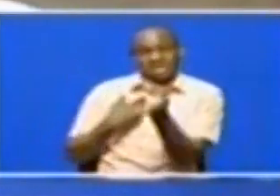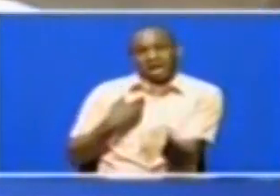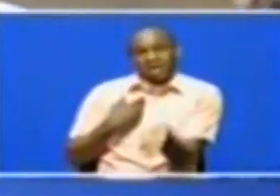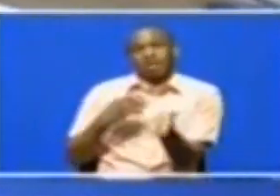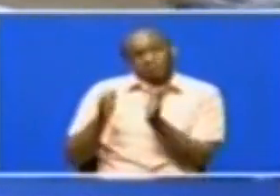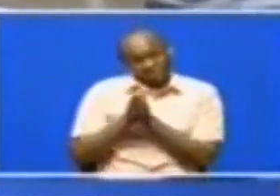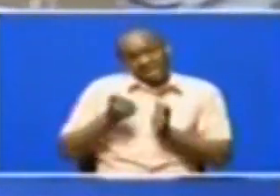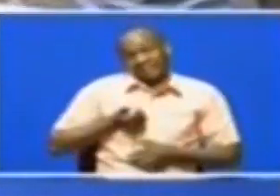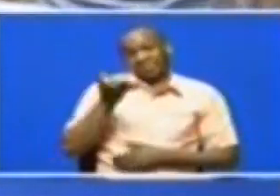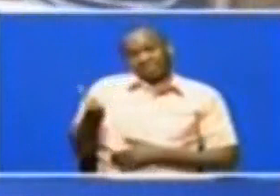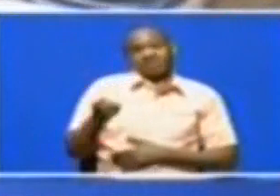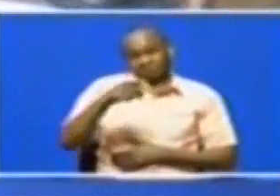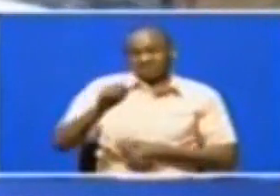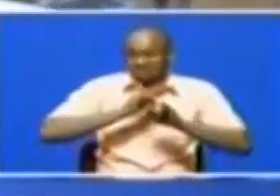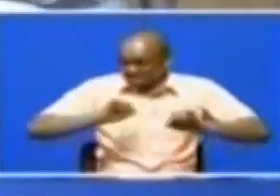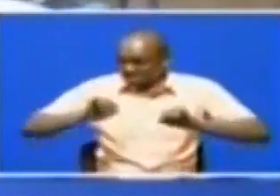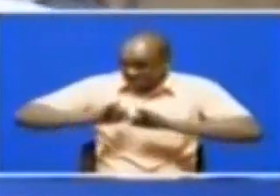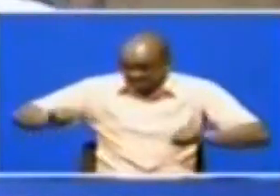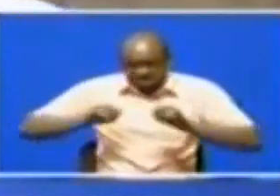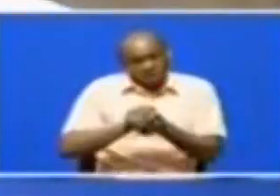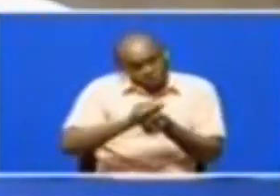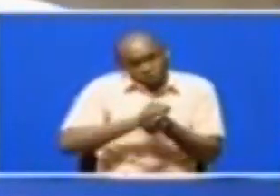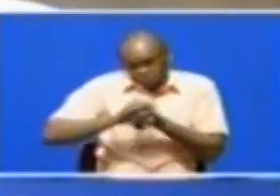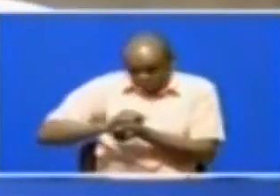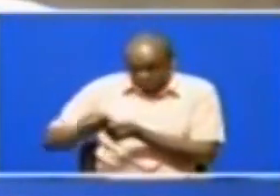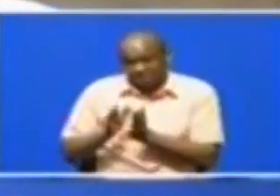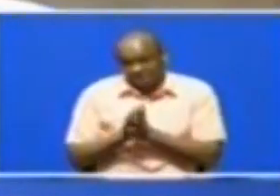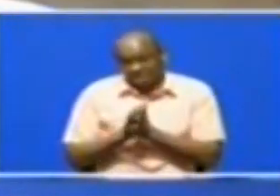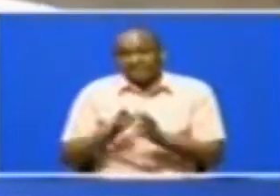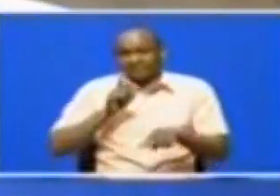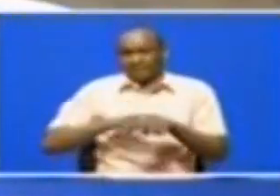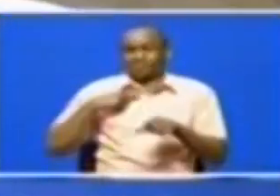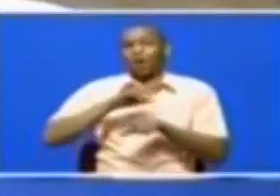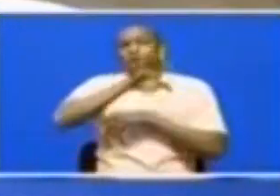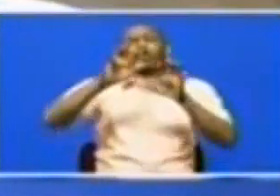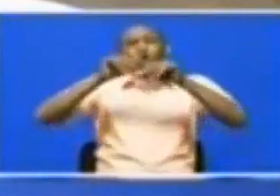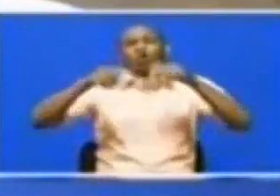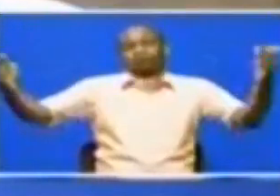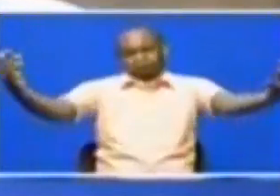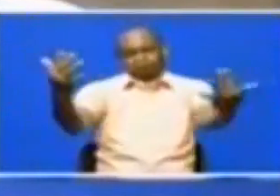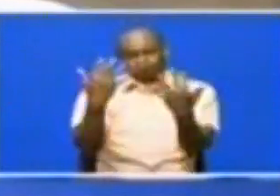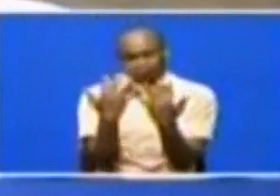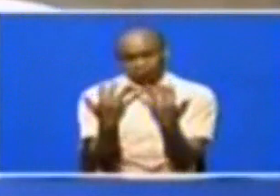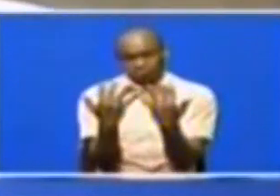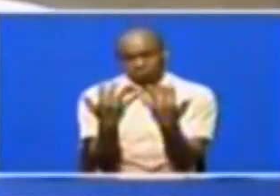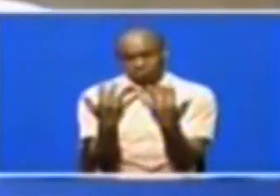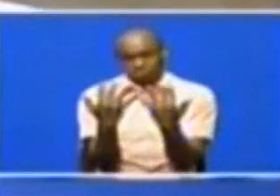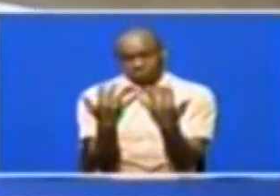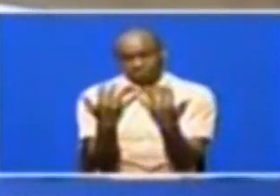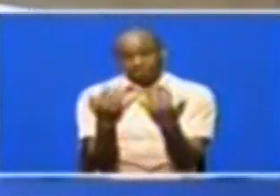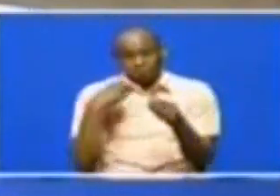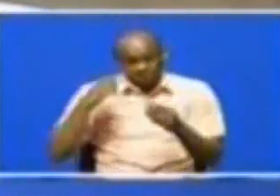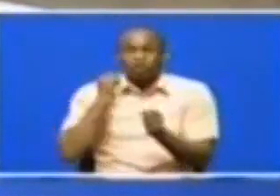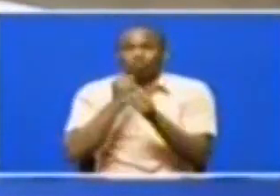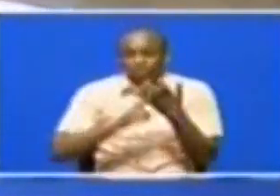I was with the girls, they were cleaning their clothes. Then I assembled them so that we would